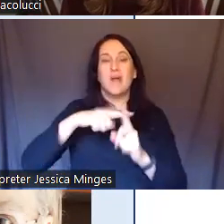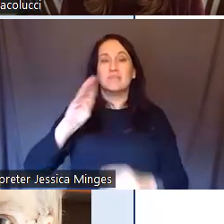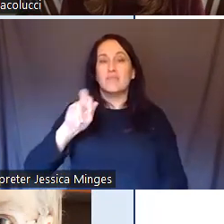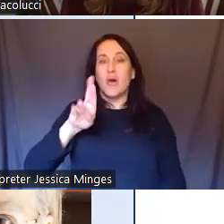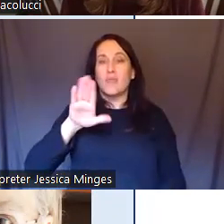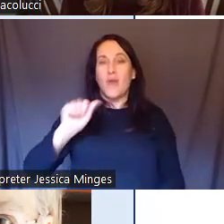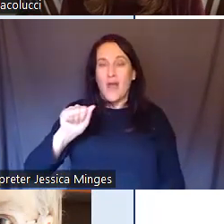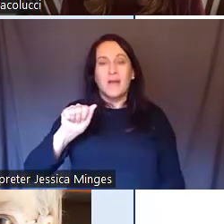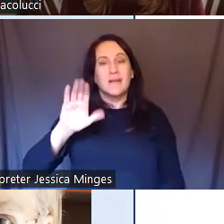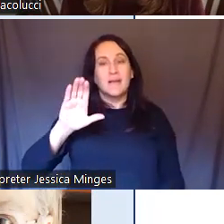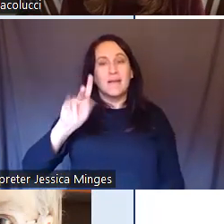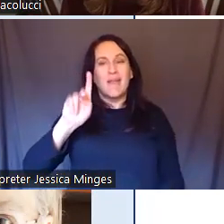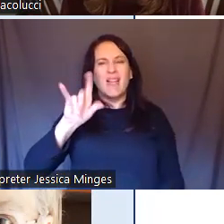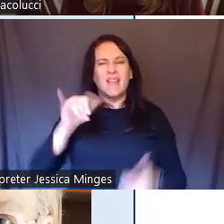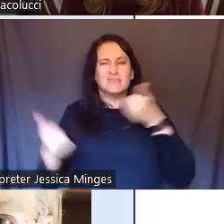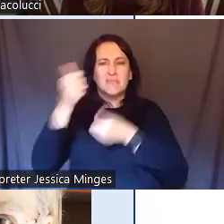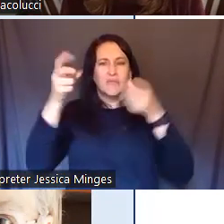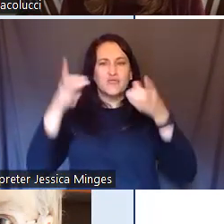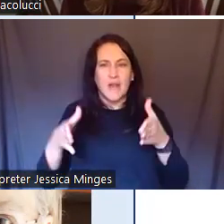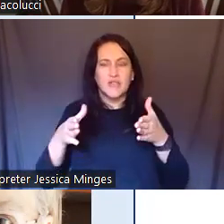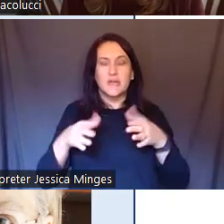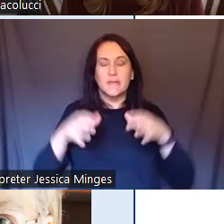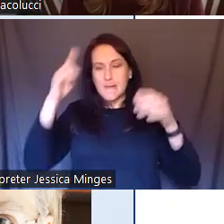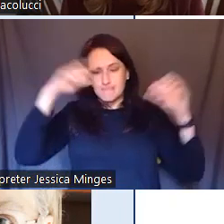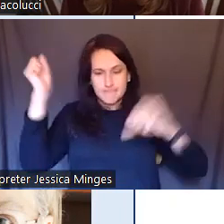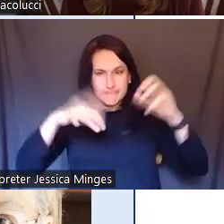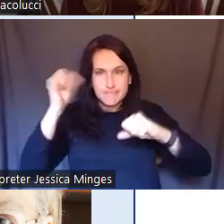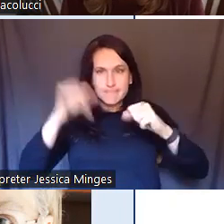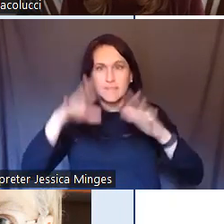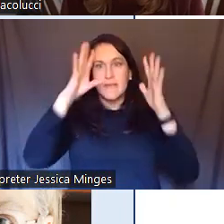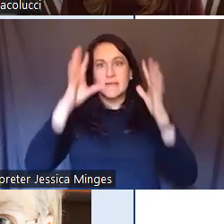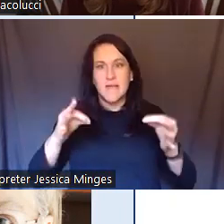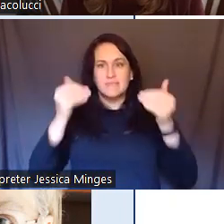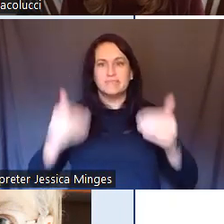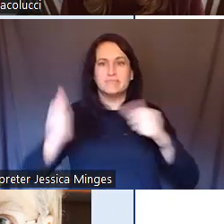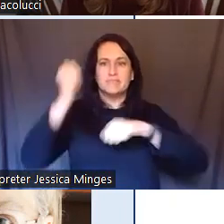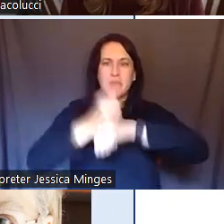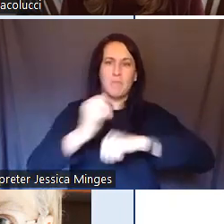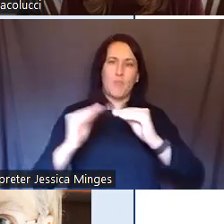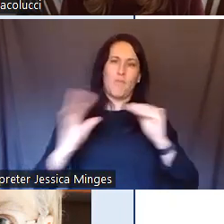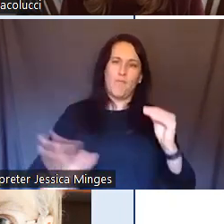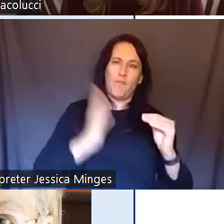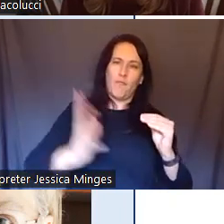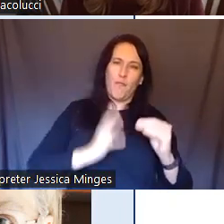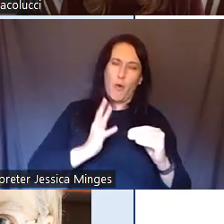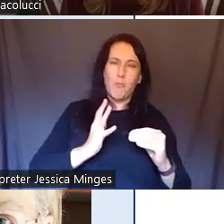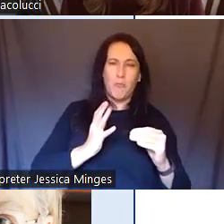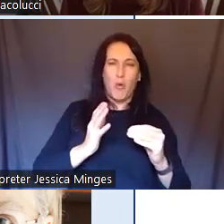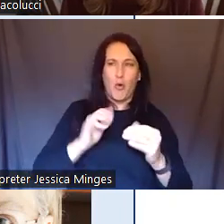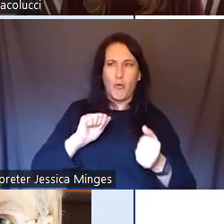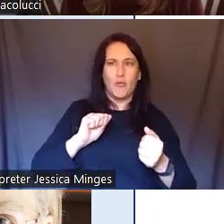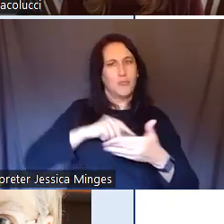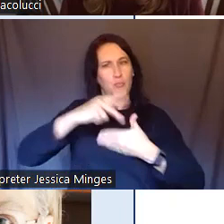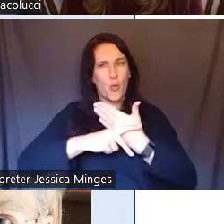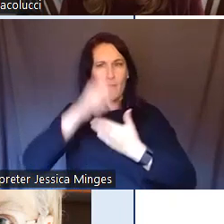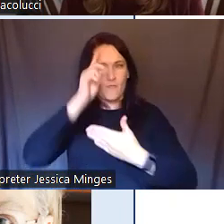put their heads together and decided to formalize the work that we were doing into a program, and that